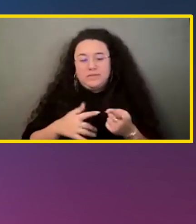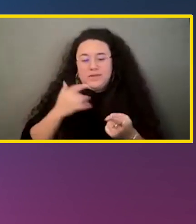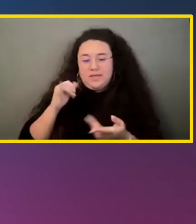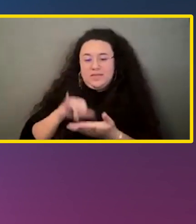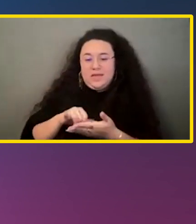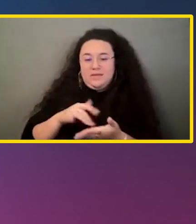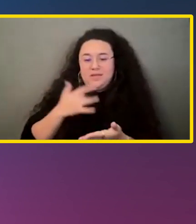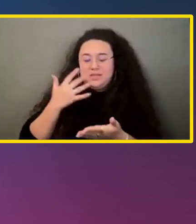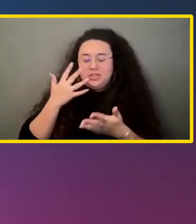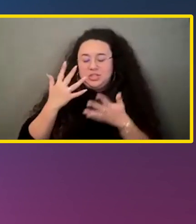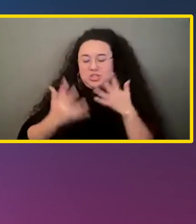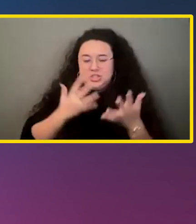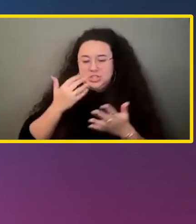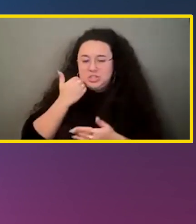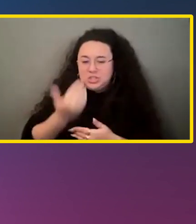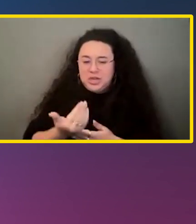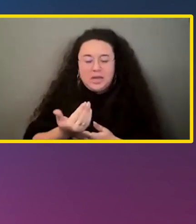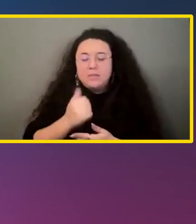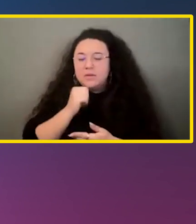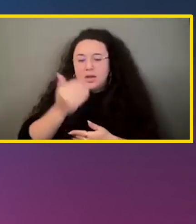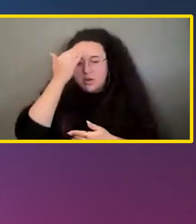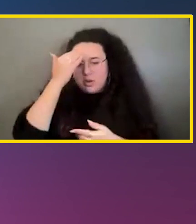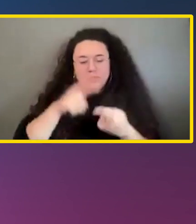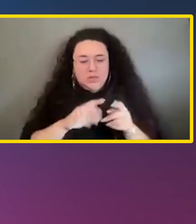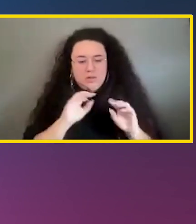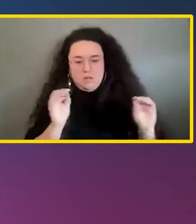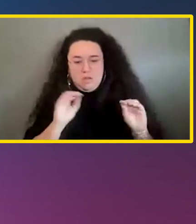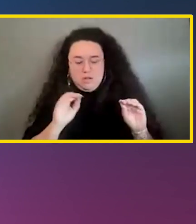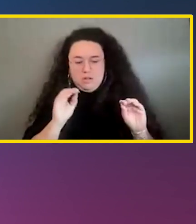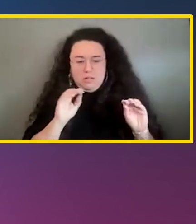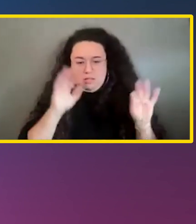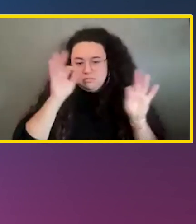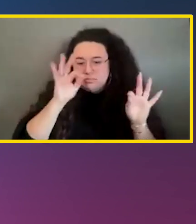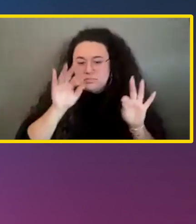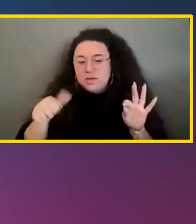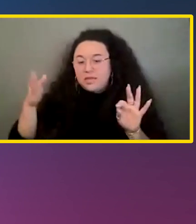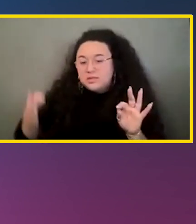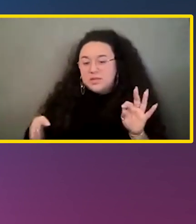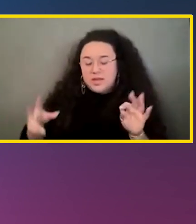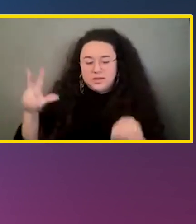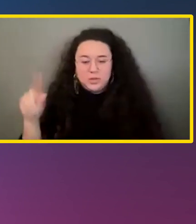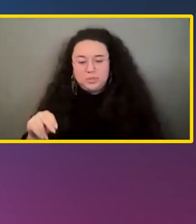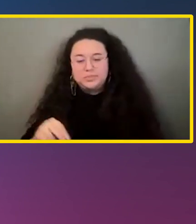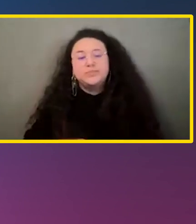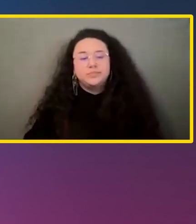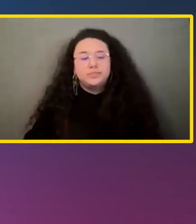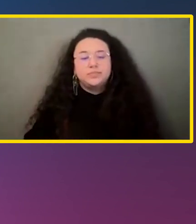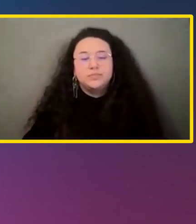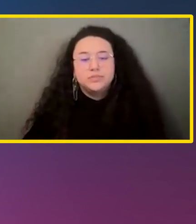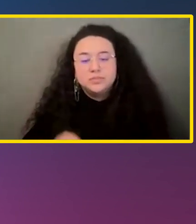and to feel that shame, and to not know, than to not at all, because the other side was like, nope. So